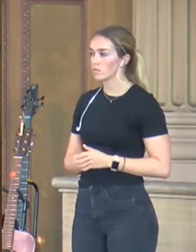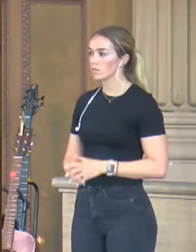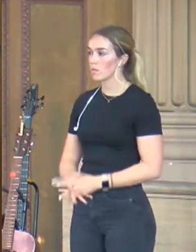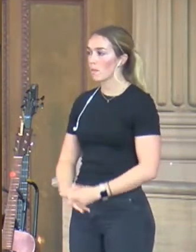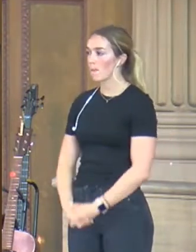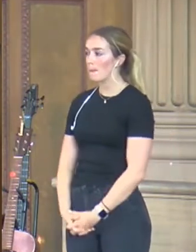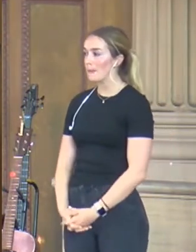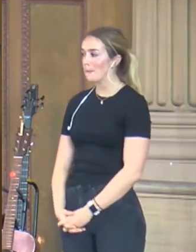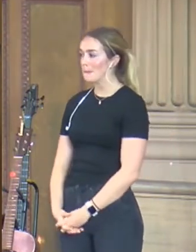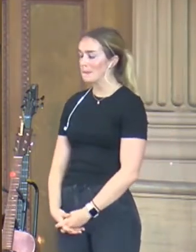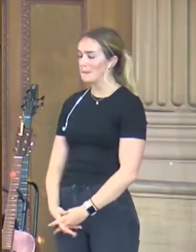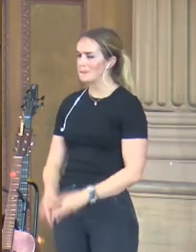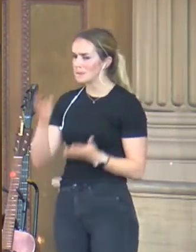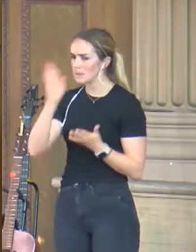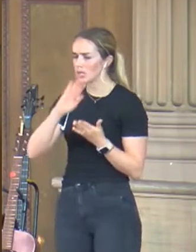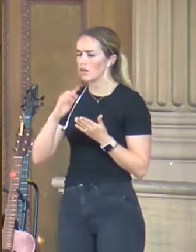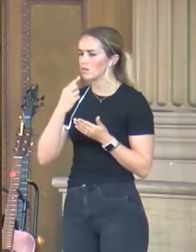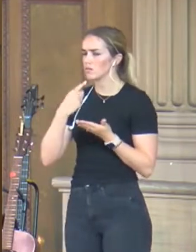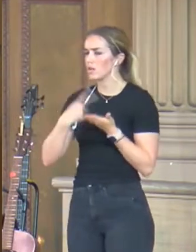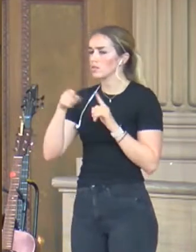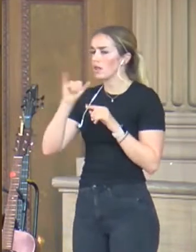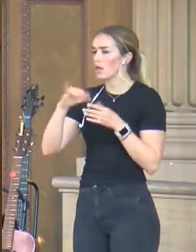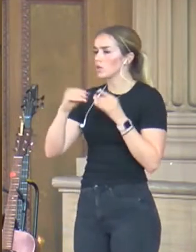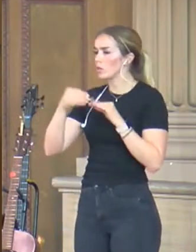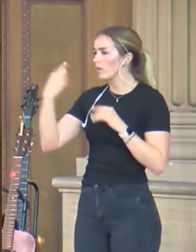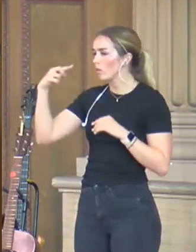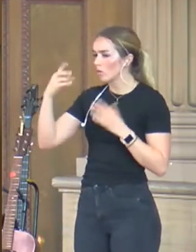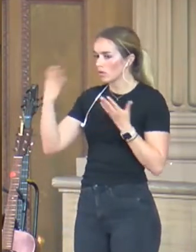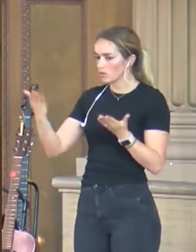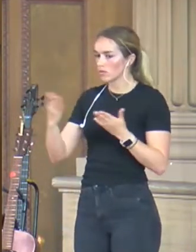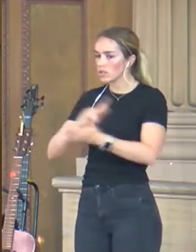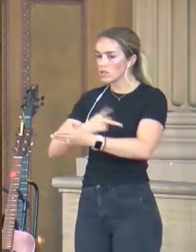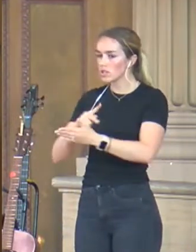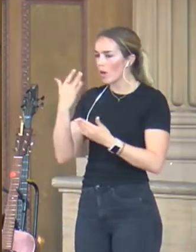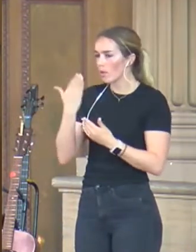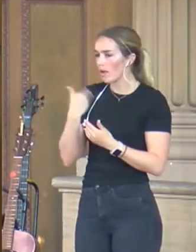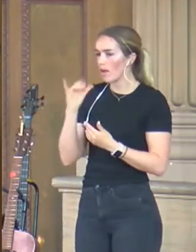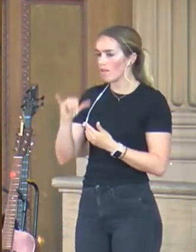So why does God tell us this? Why is this psalm here?